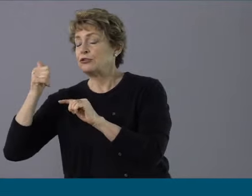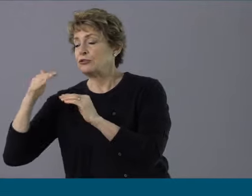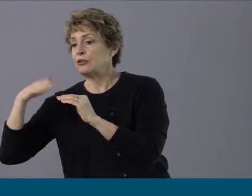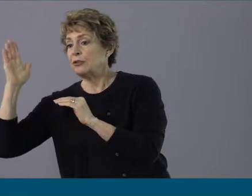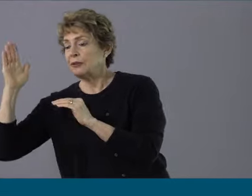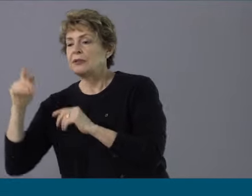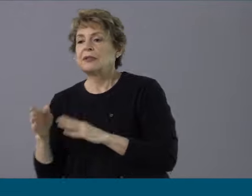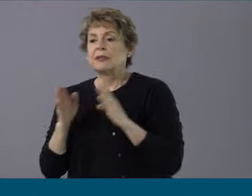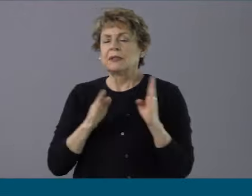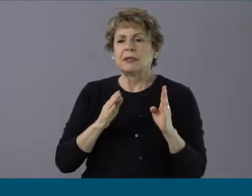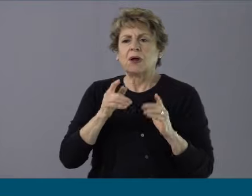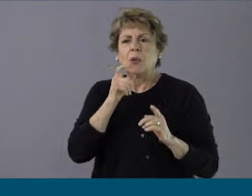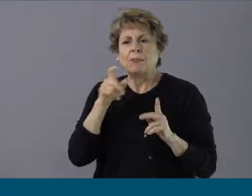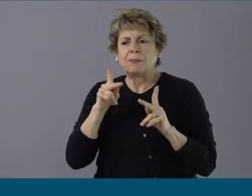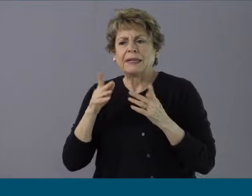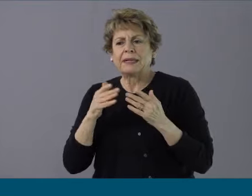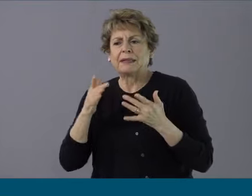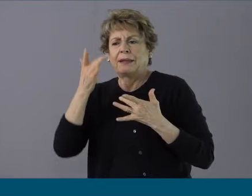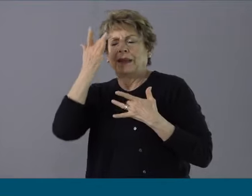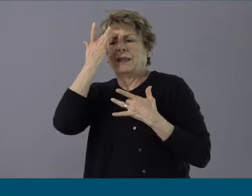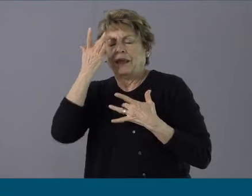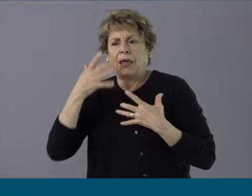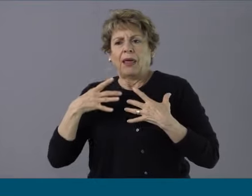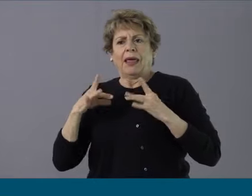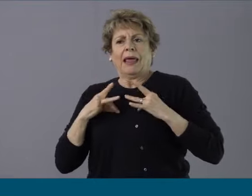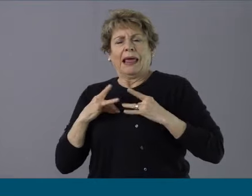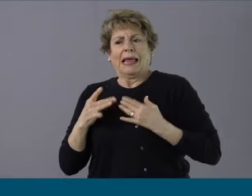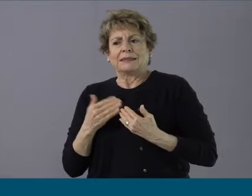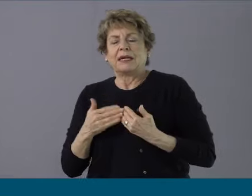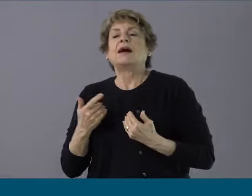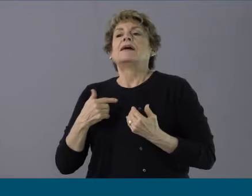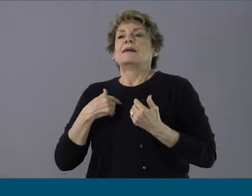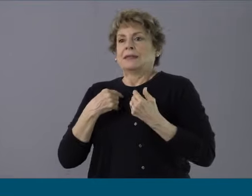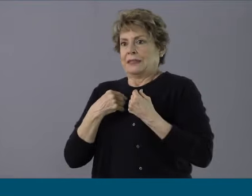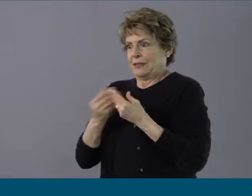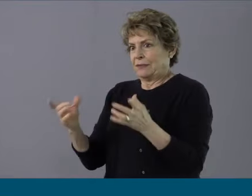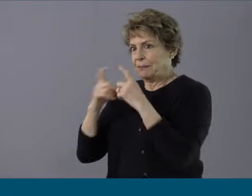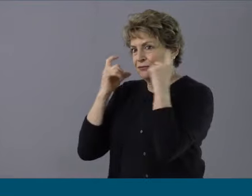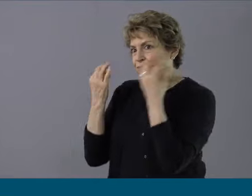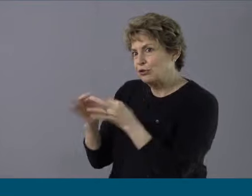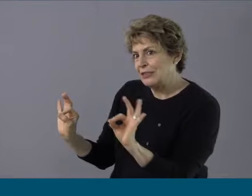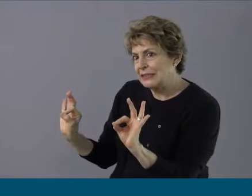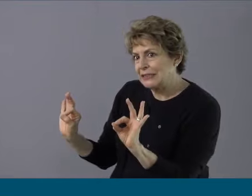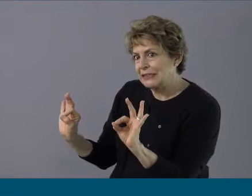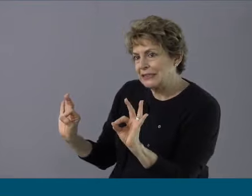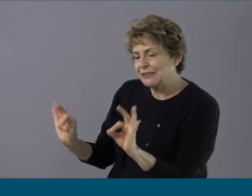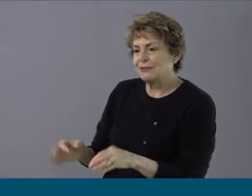starting tomorrow. So if you need a mask or want a mask, you can visit